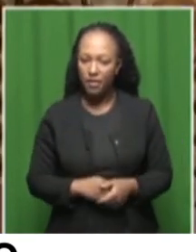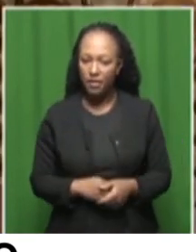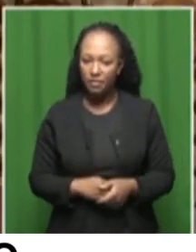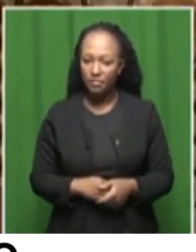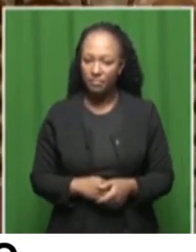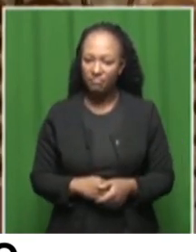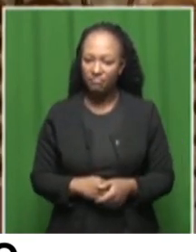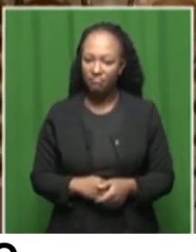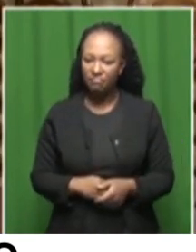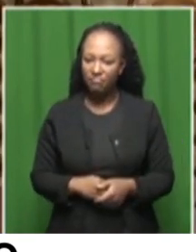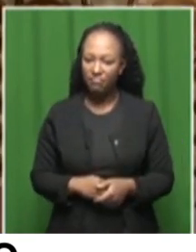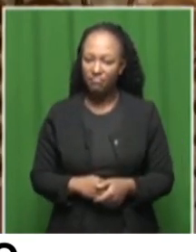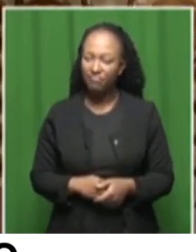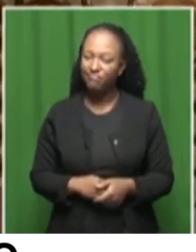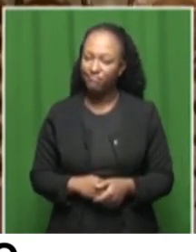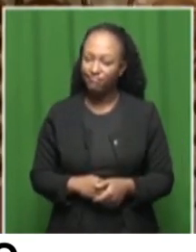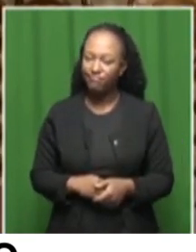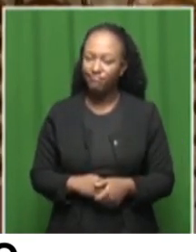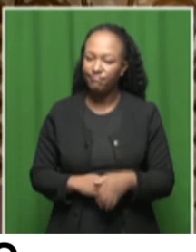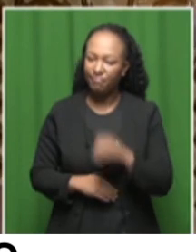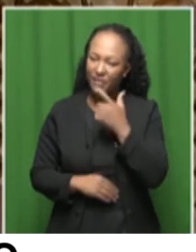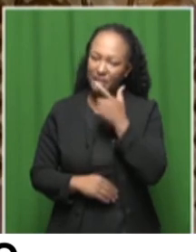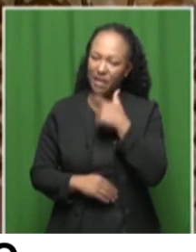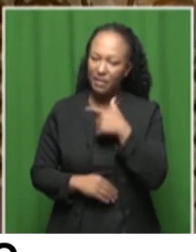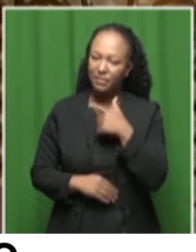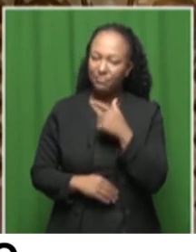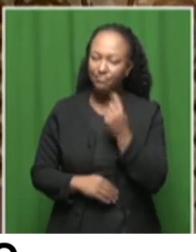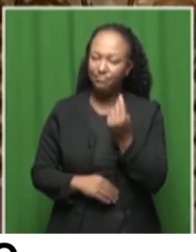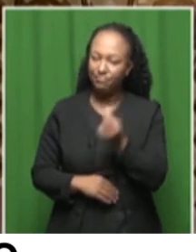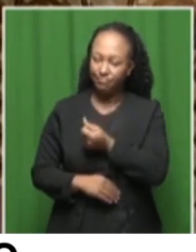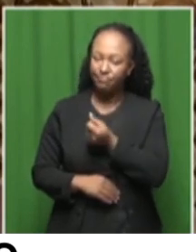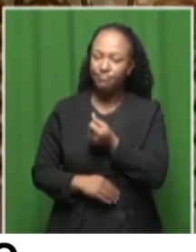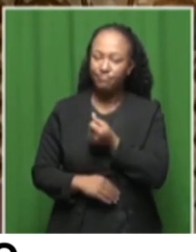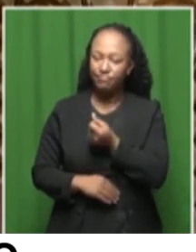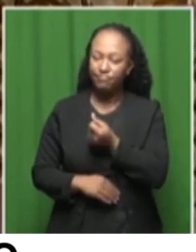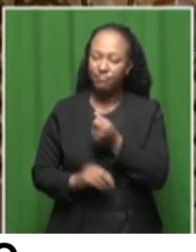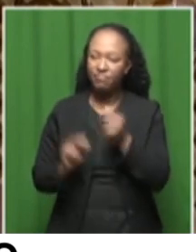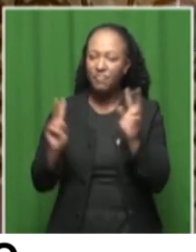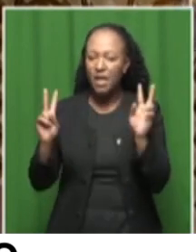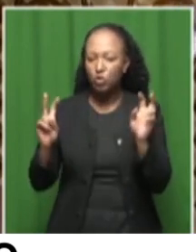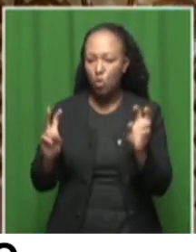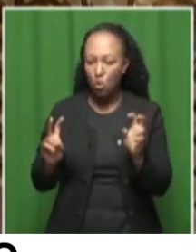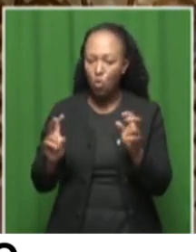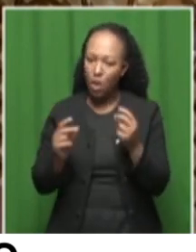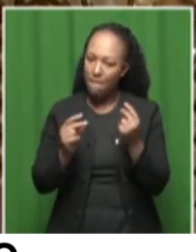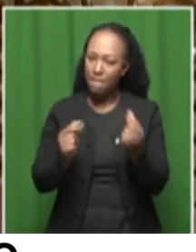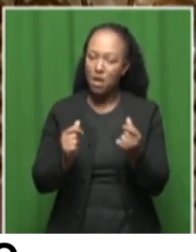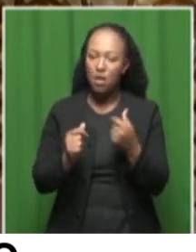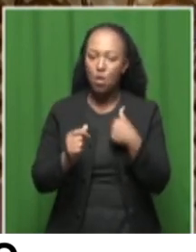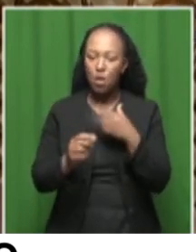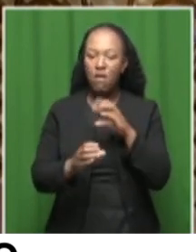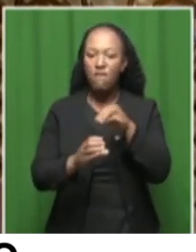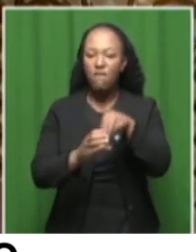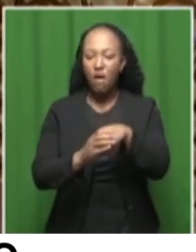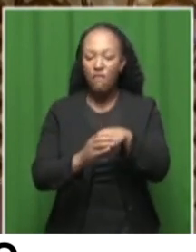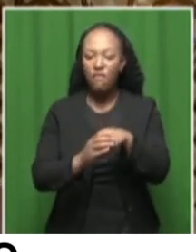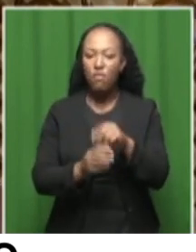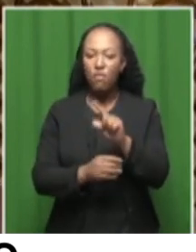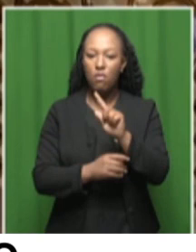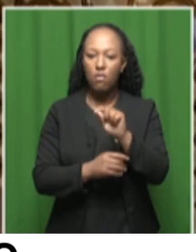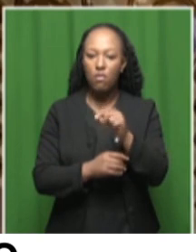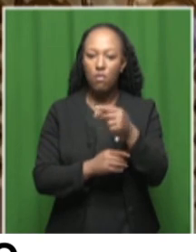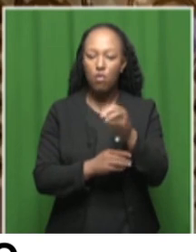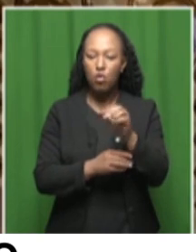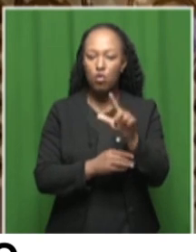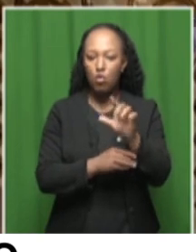an unfortunate situation, hence we got involved as the Office of the Public Protector immediately when the Thlole family approached us. That